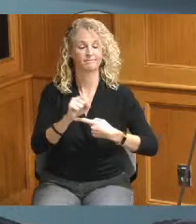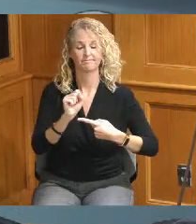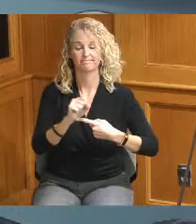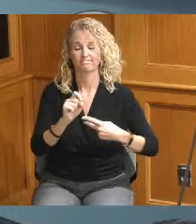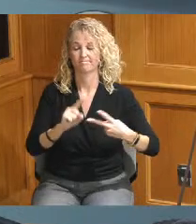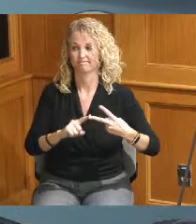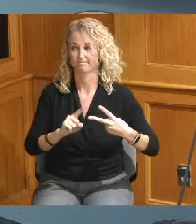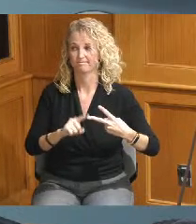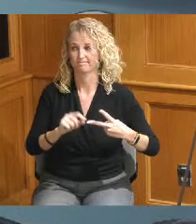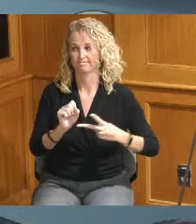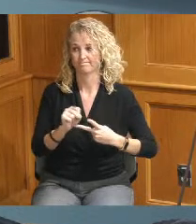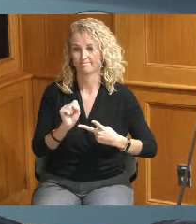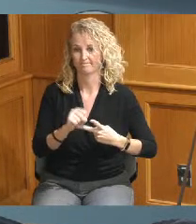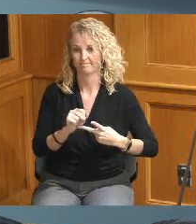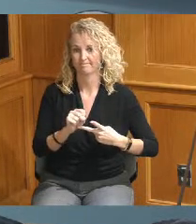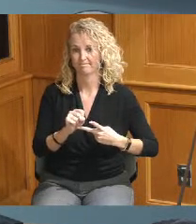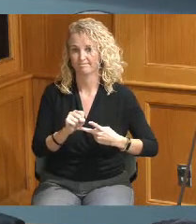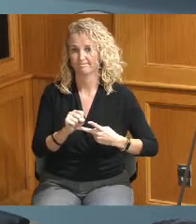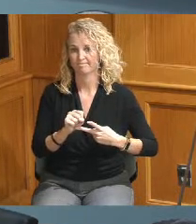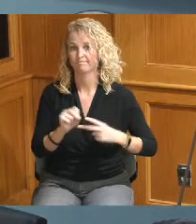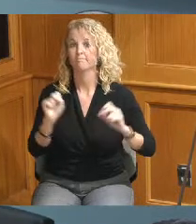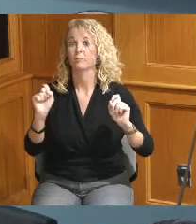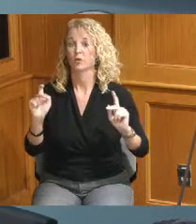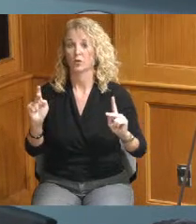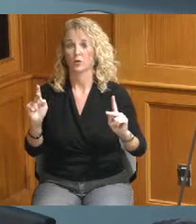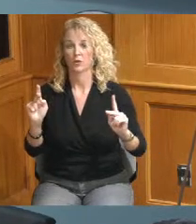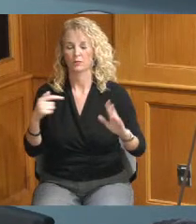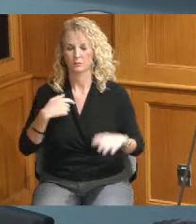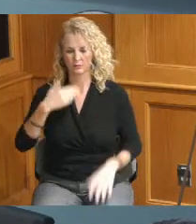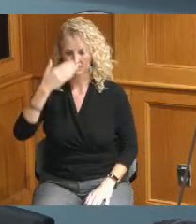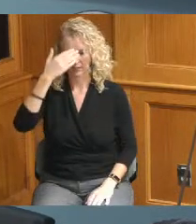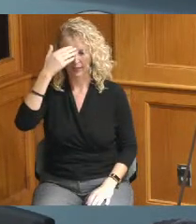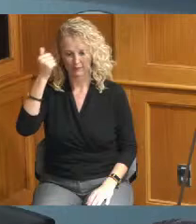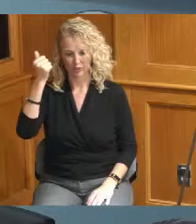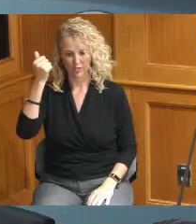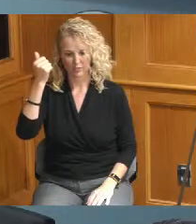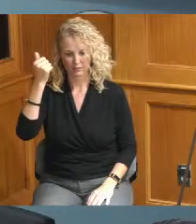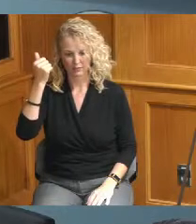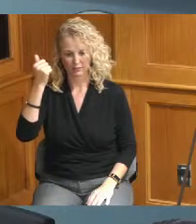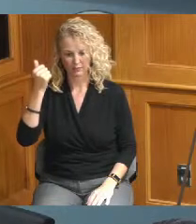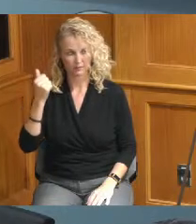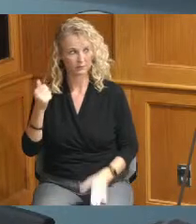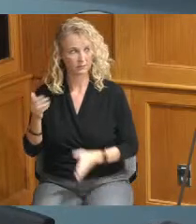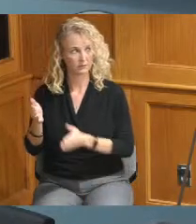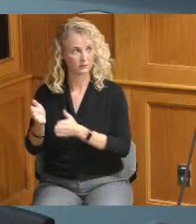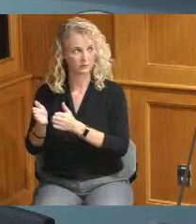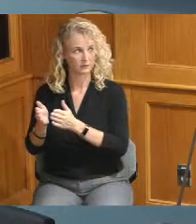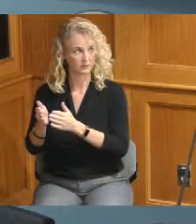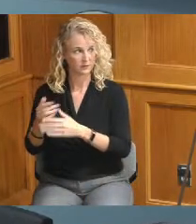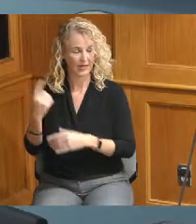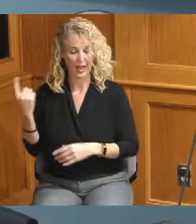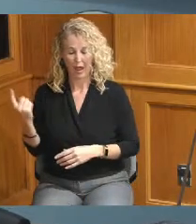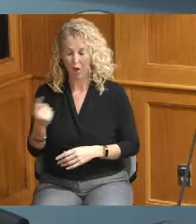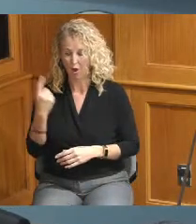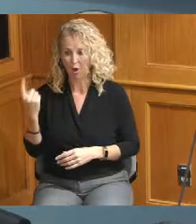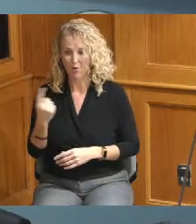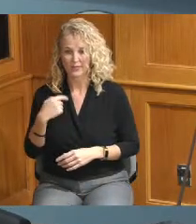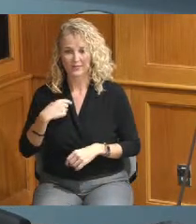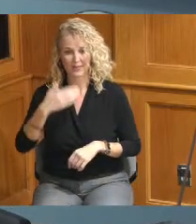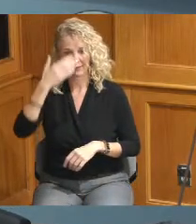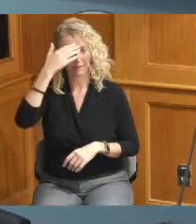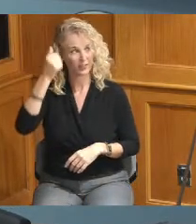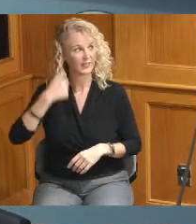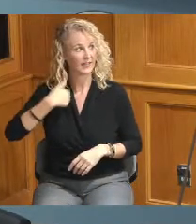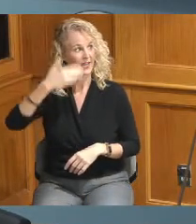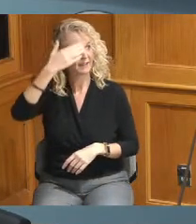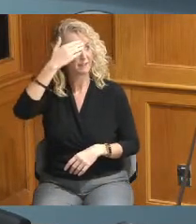Yes. Dumas. Yes. Okay. Oh, I forgot you, didn't I? Oh my! I do this all the time. I forgot